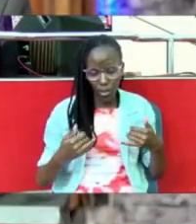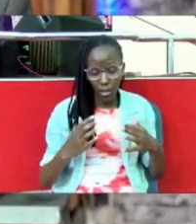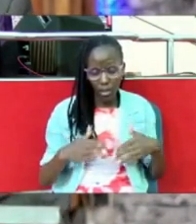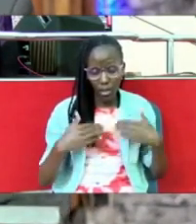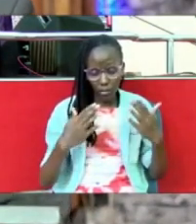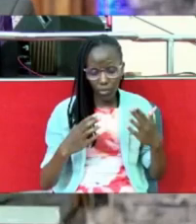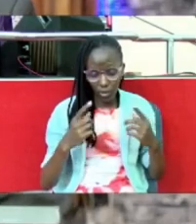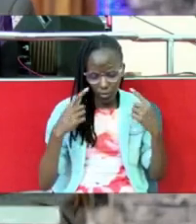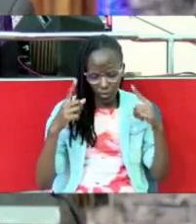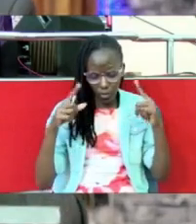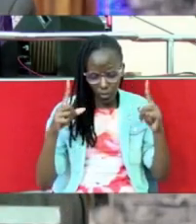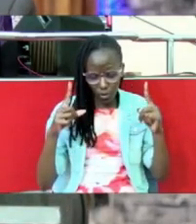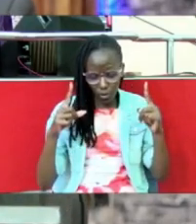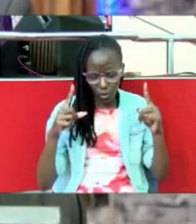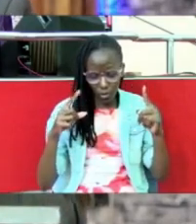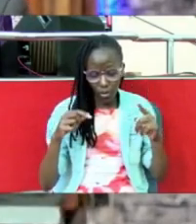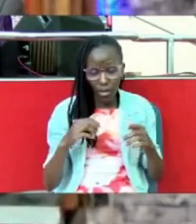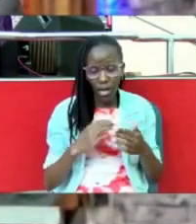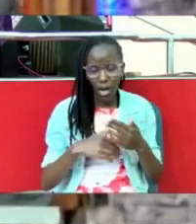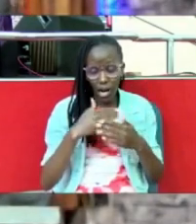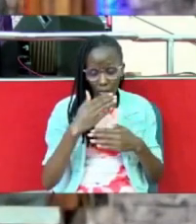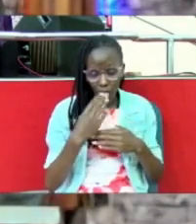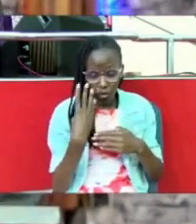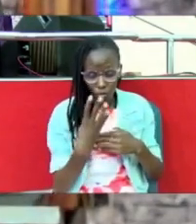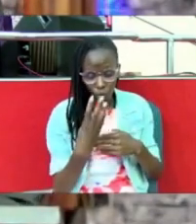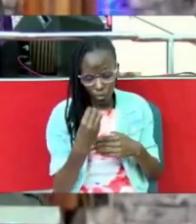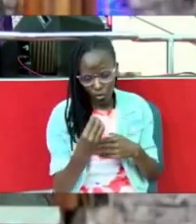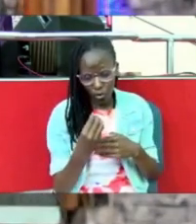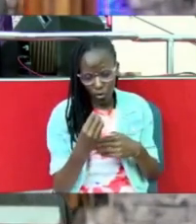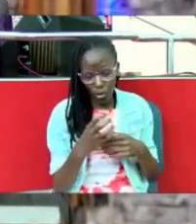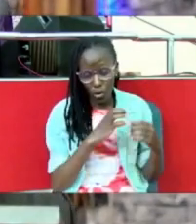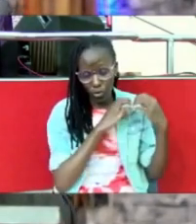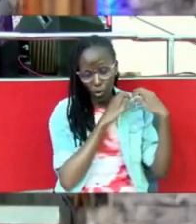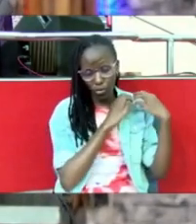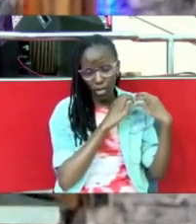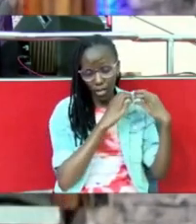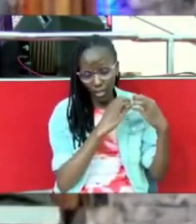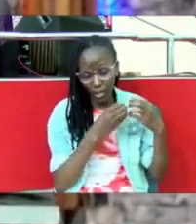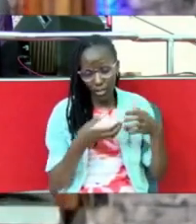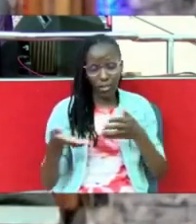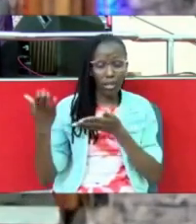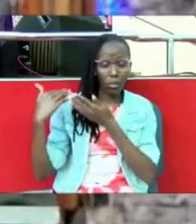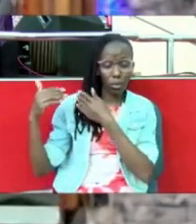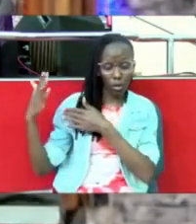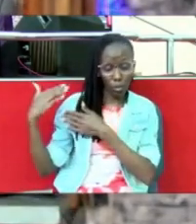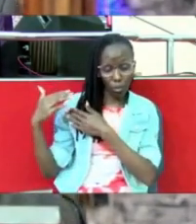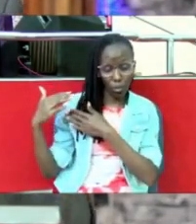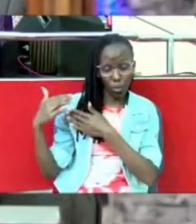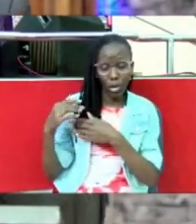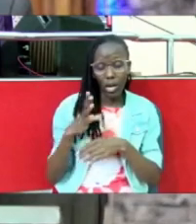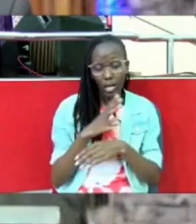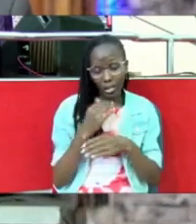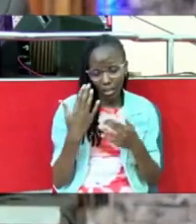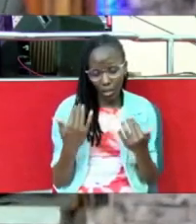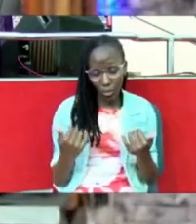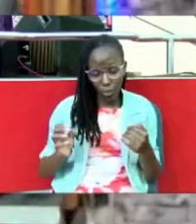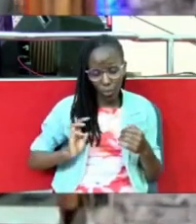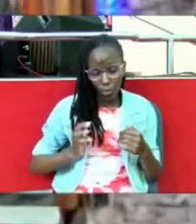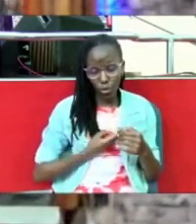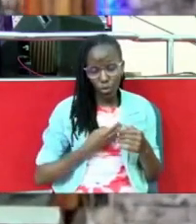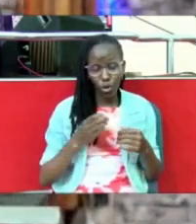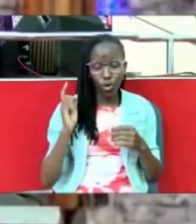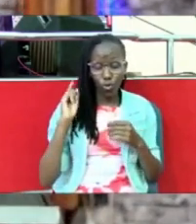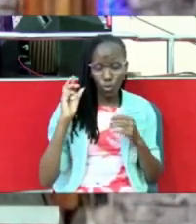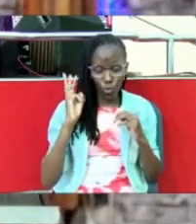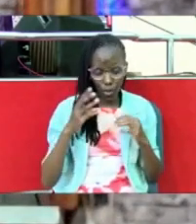week. Lord, in the after 40, Jehovah God, you have carried us through in the past, King of Glory. Lord, we know that, Lord, you also carry us, Lord,